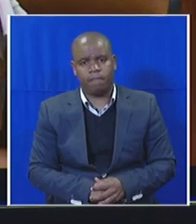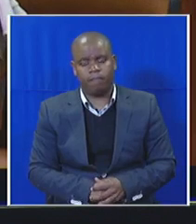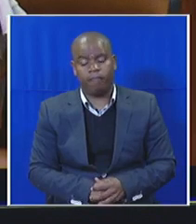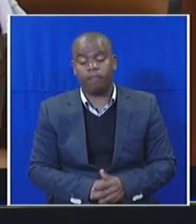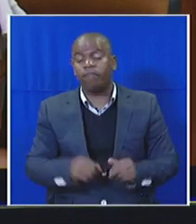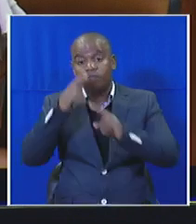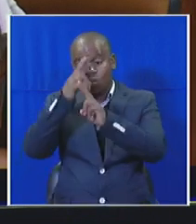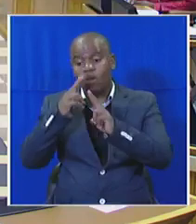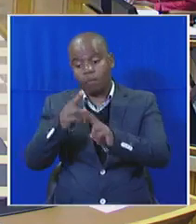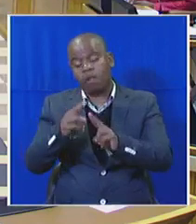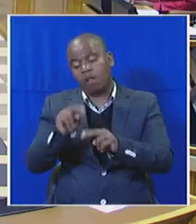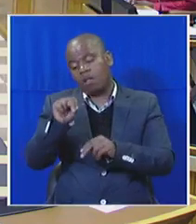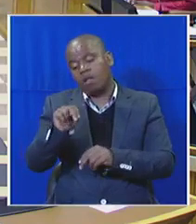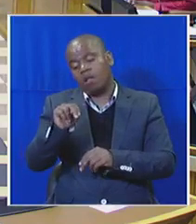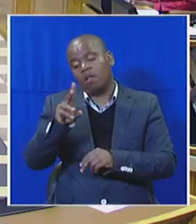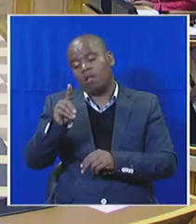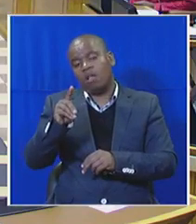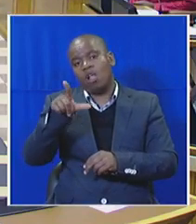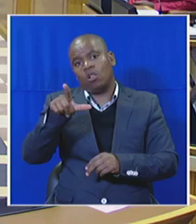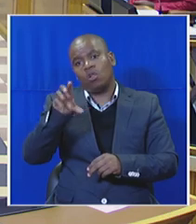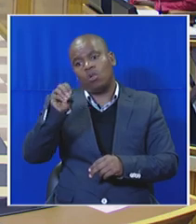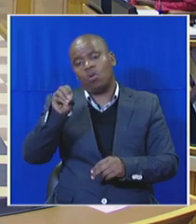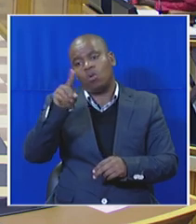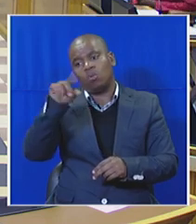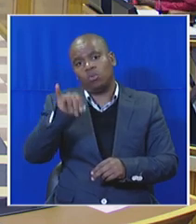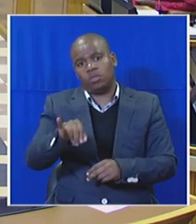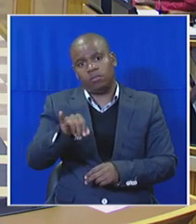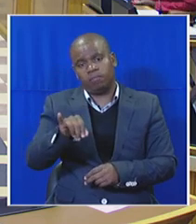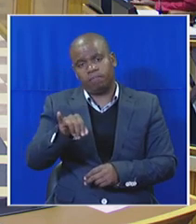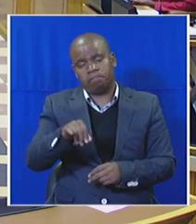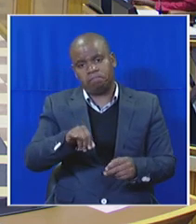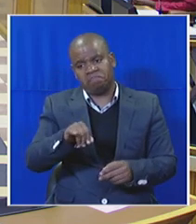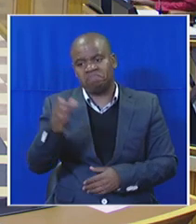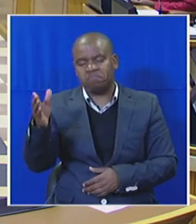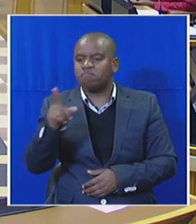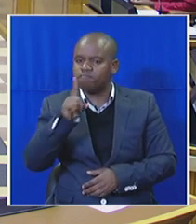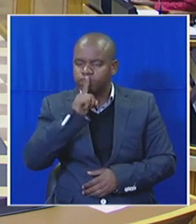Honorable Lisoma, please proceed. Thank you, mhlali ngaphambili.